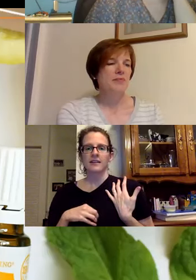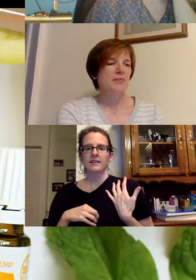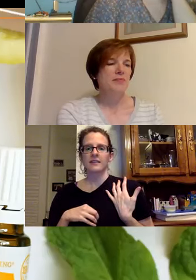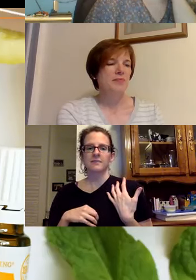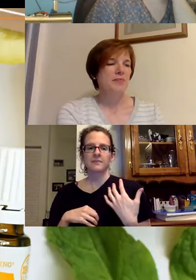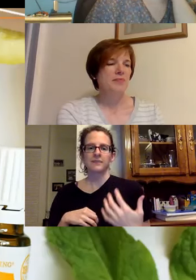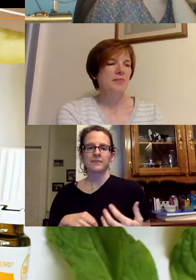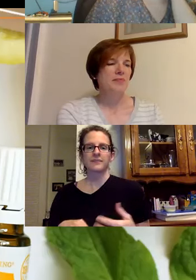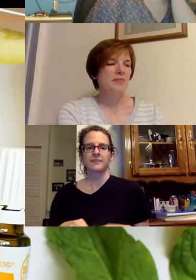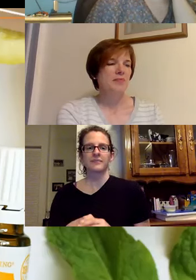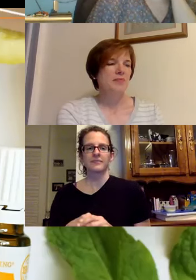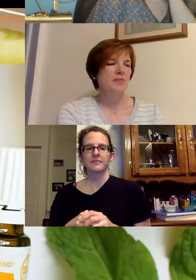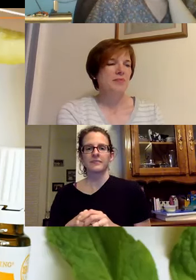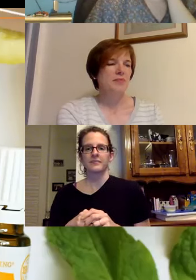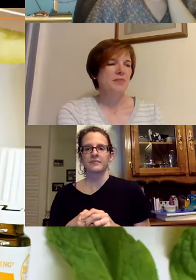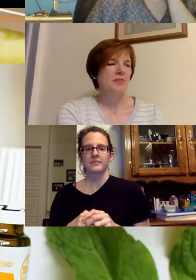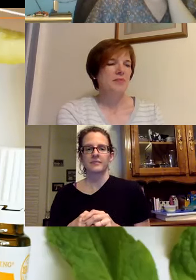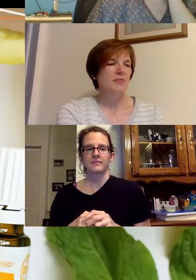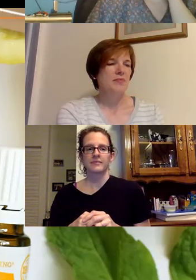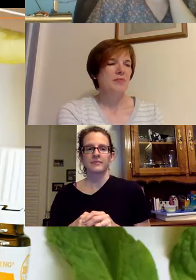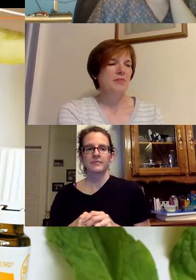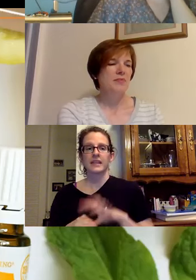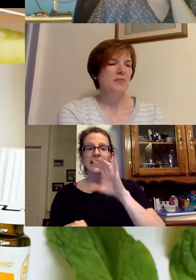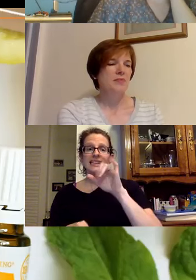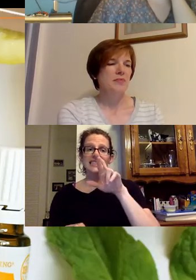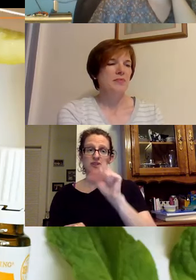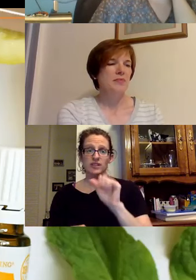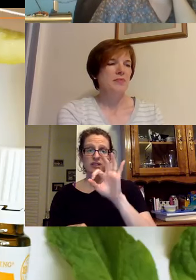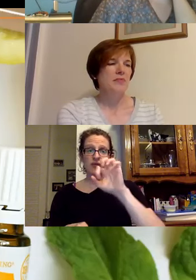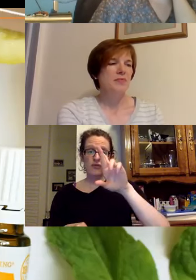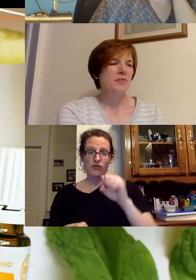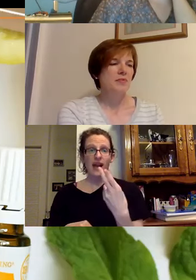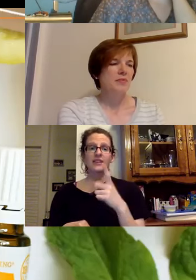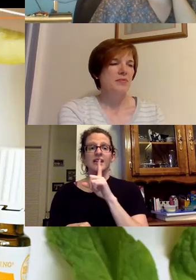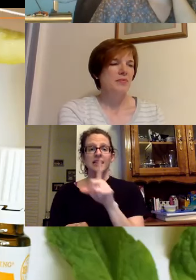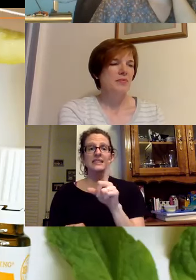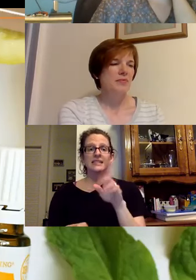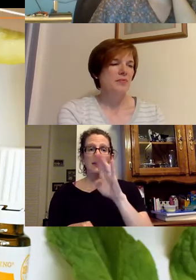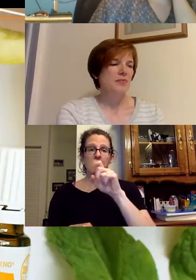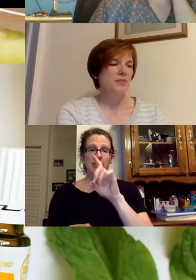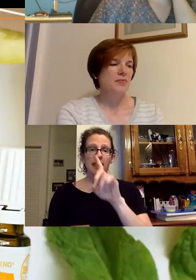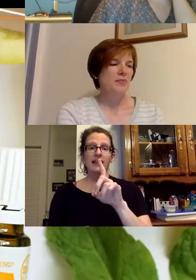room. So Citrus Fresh is a blend that contains orange and grapefruit,